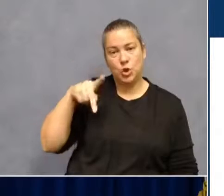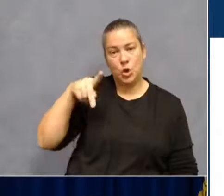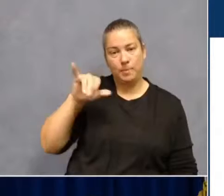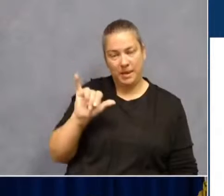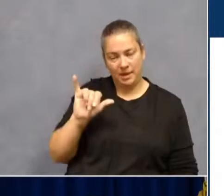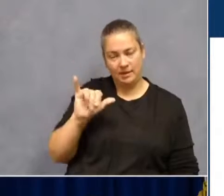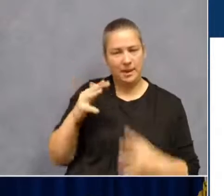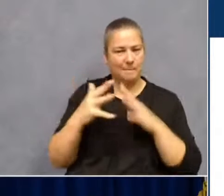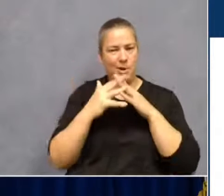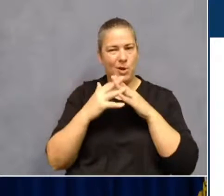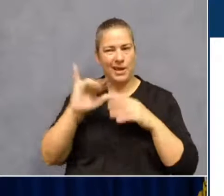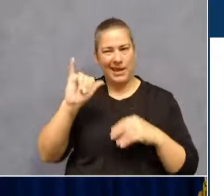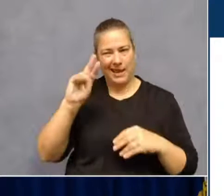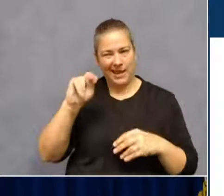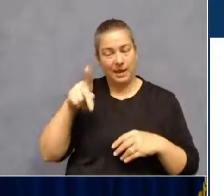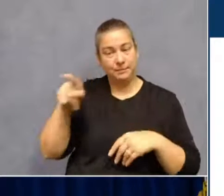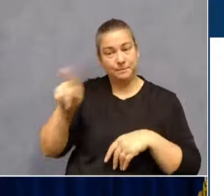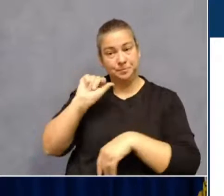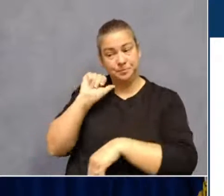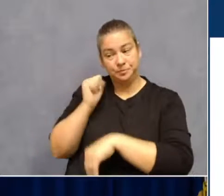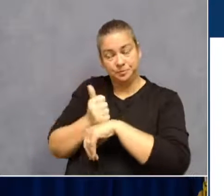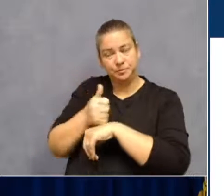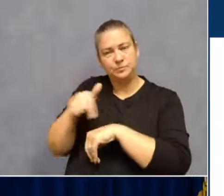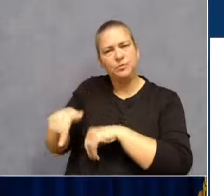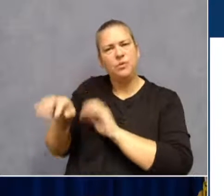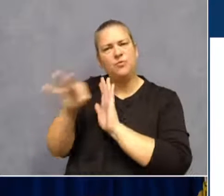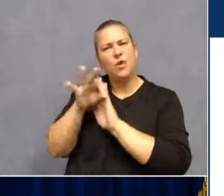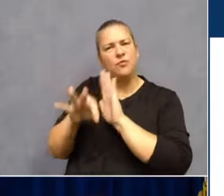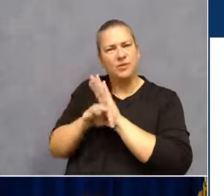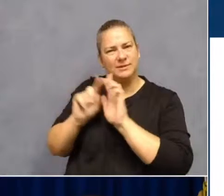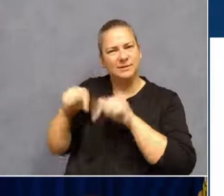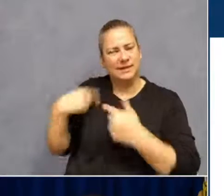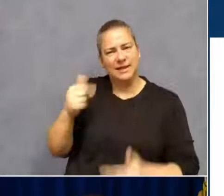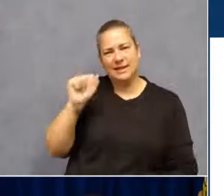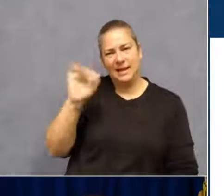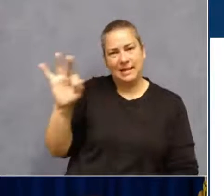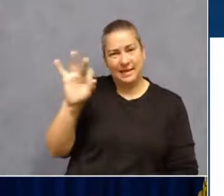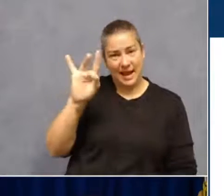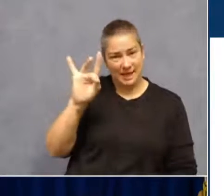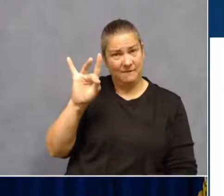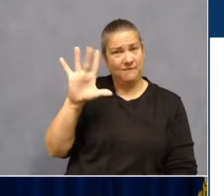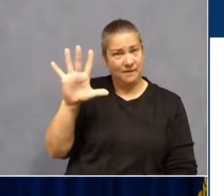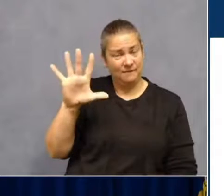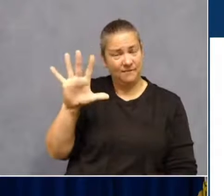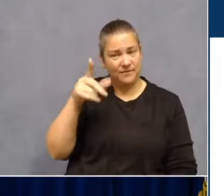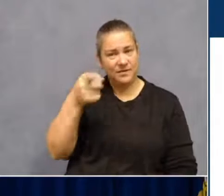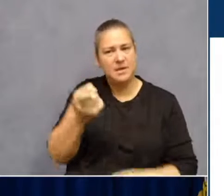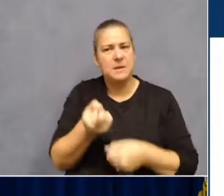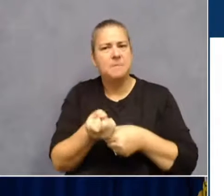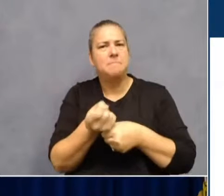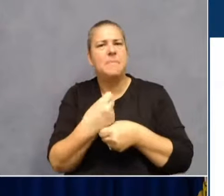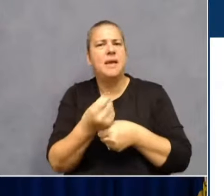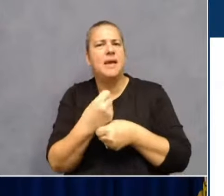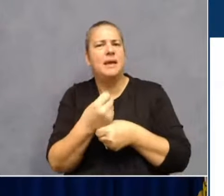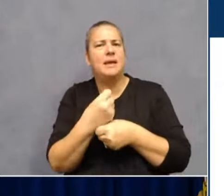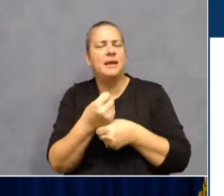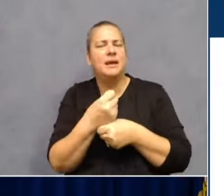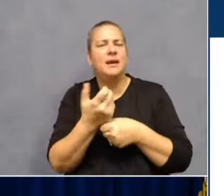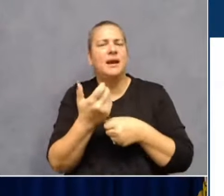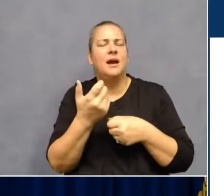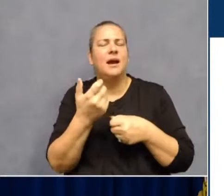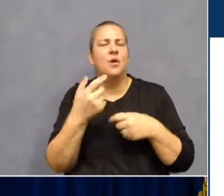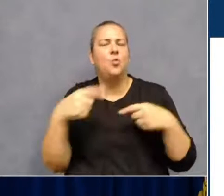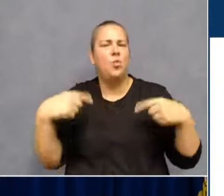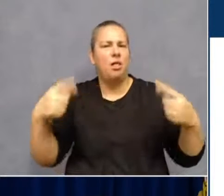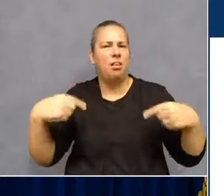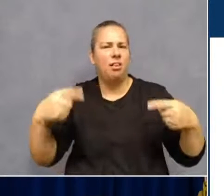since 1985. It supplies steel wheels for the North American passenger car and light truck markets. Its customers